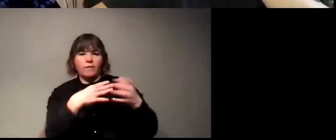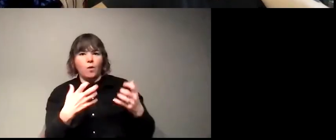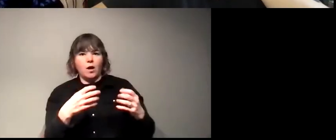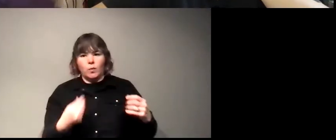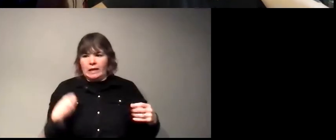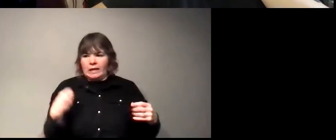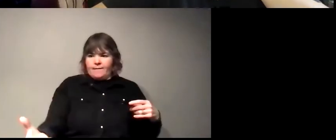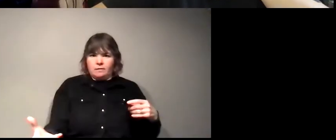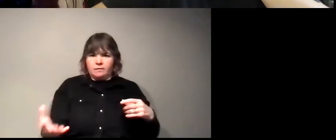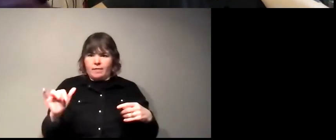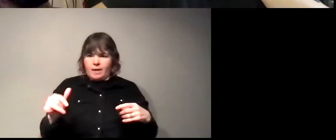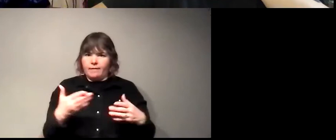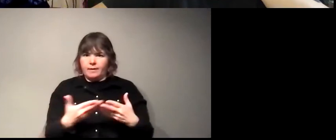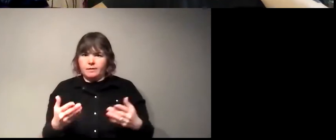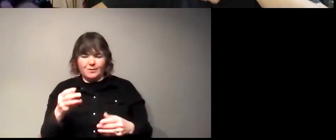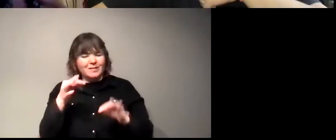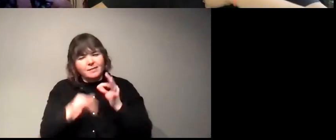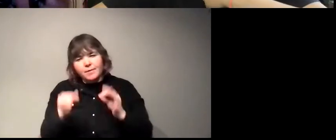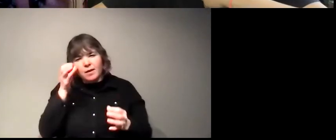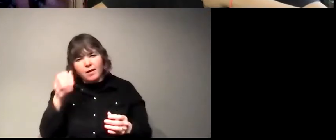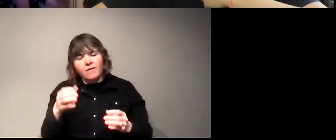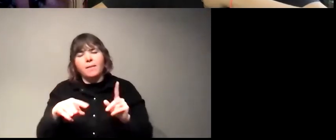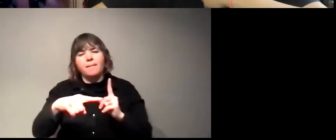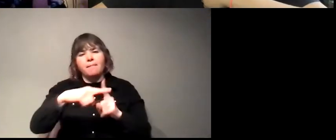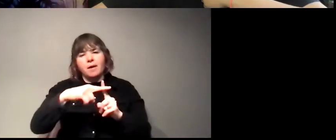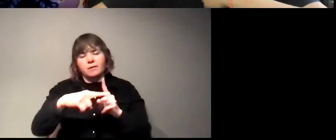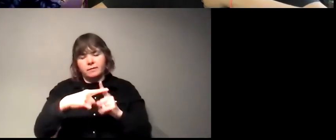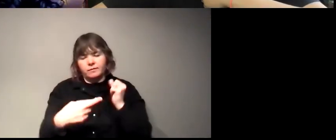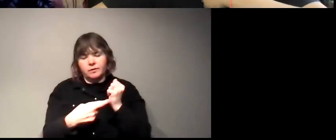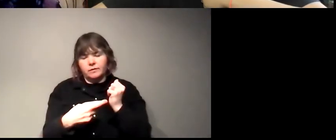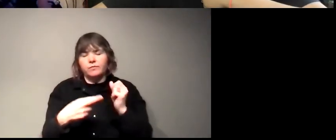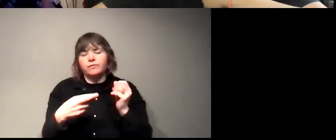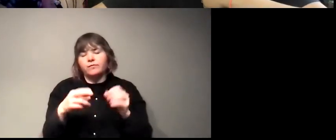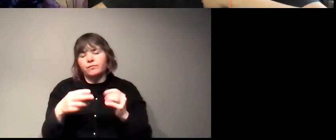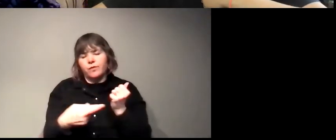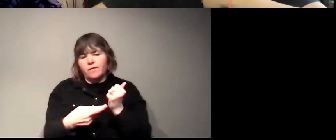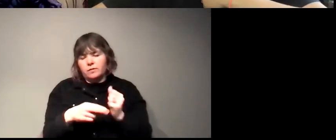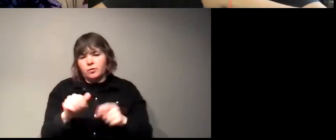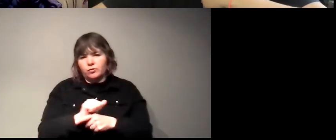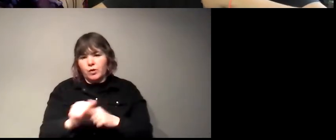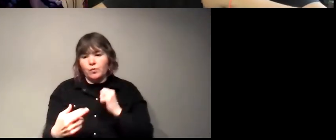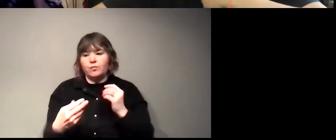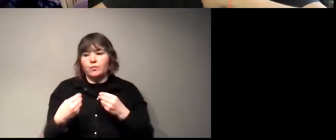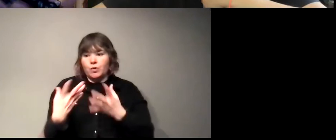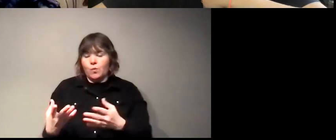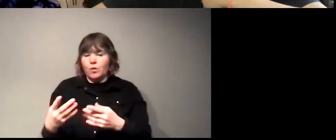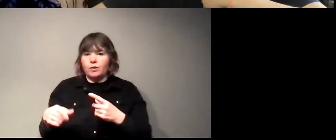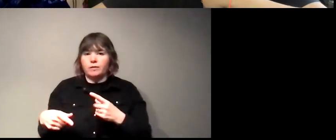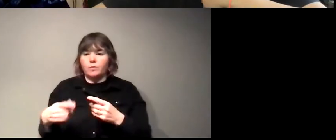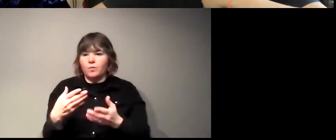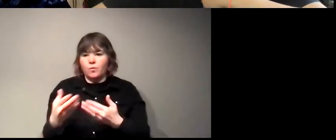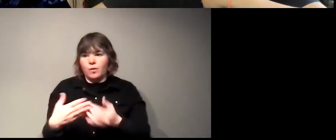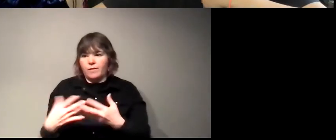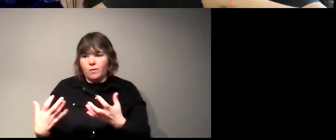thing. Pretty simple concept. It's called positive reinforcement training. You reward them with the things they